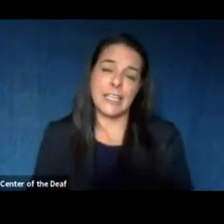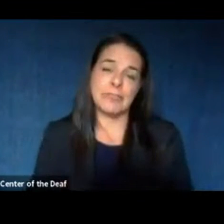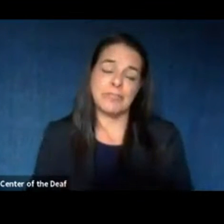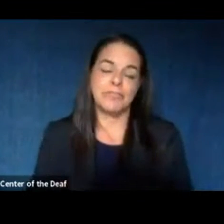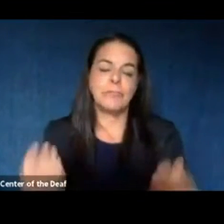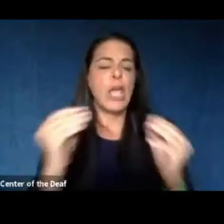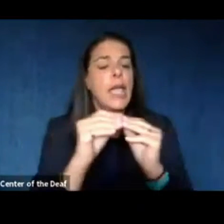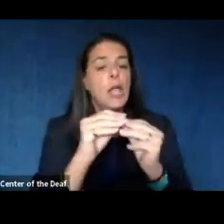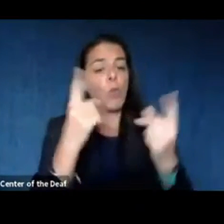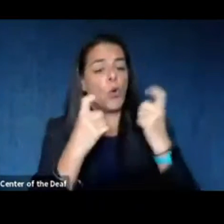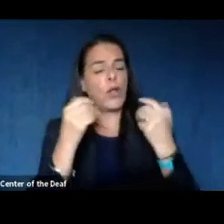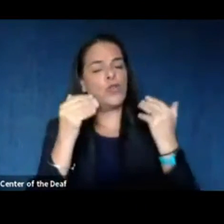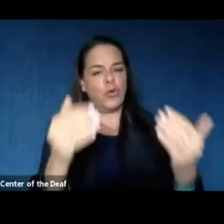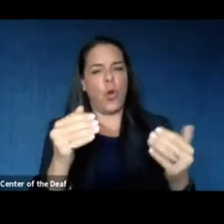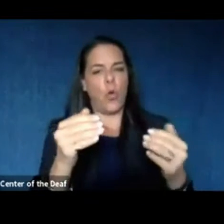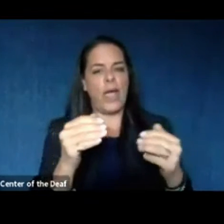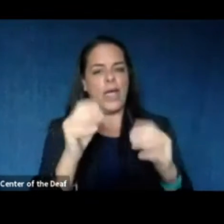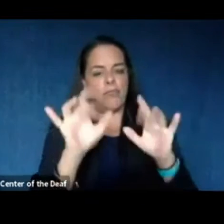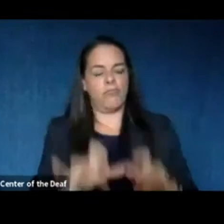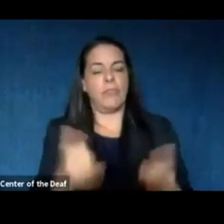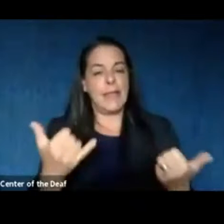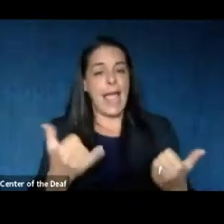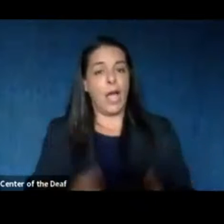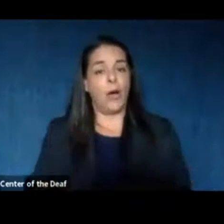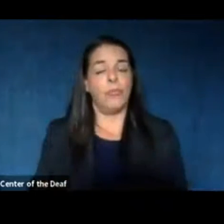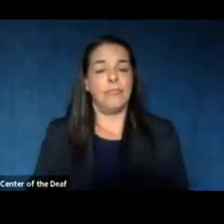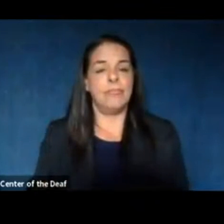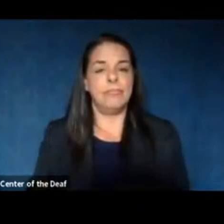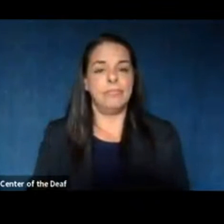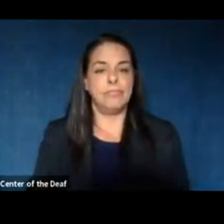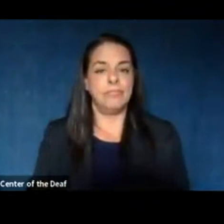questions? Please go ahead and submit them now.